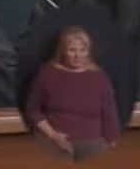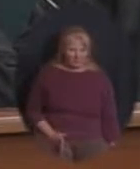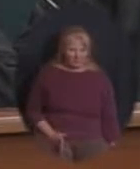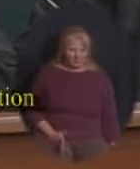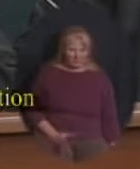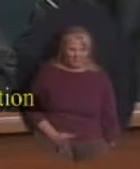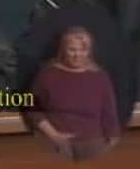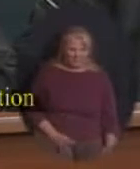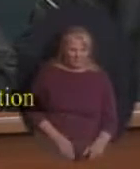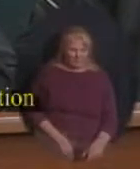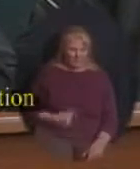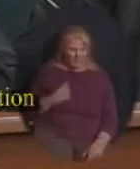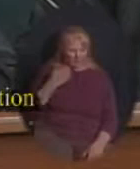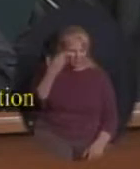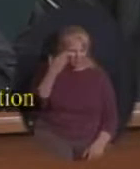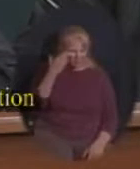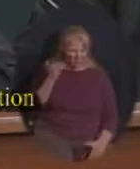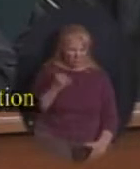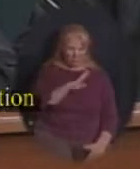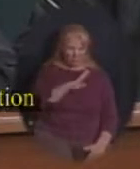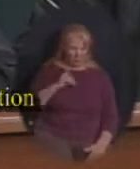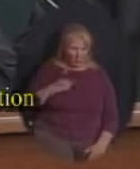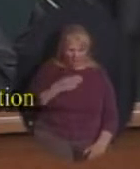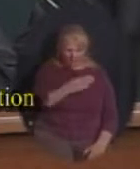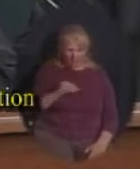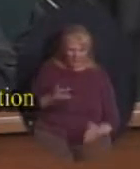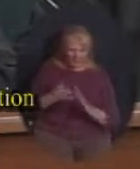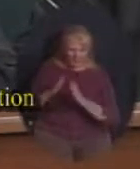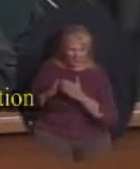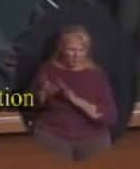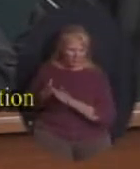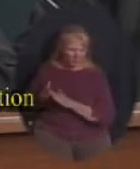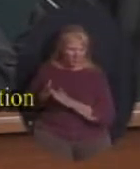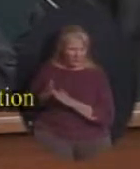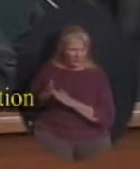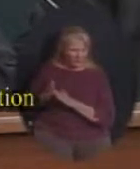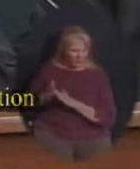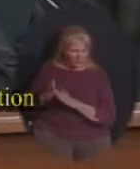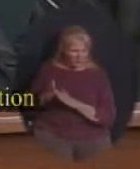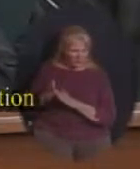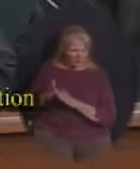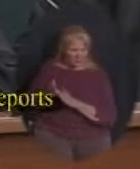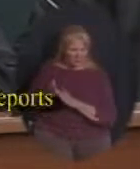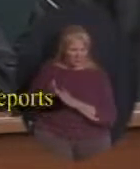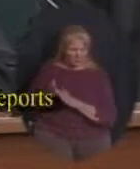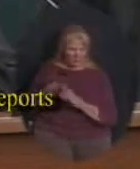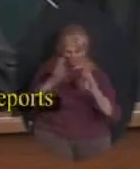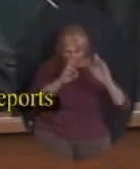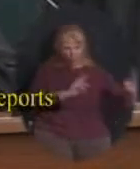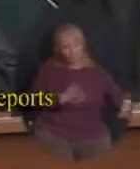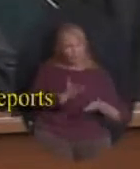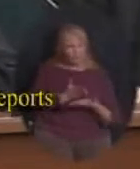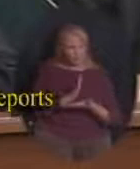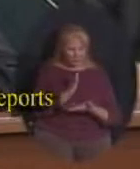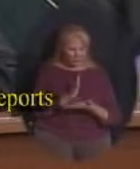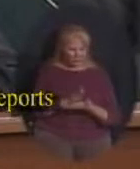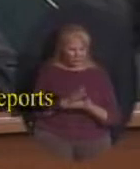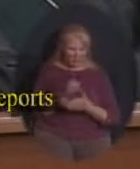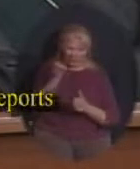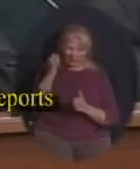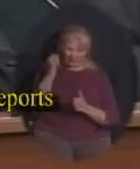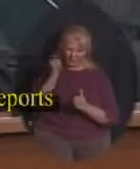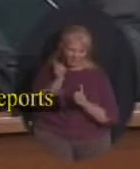things I do know. I know that this board and this community hold with great reverence the right of Olathe citizens to come and speak on issues before the school